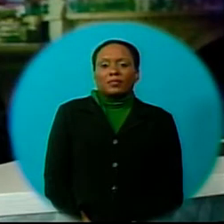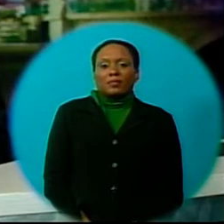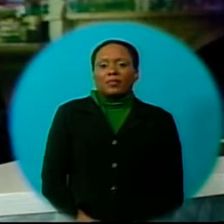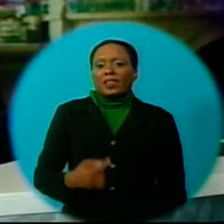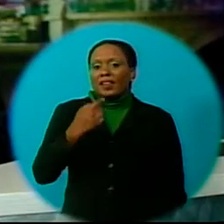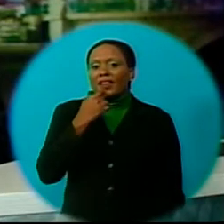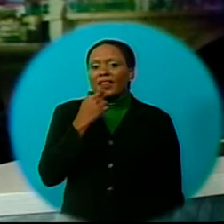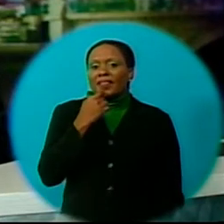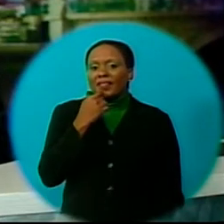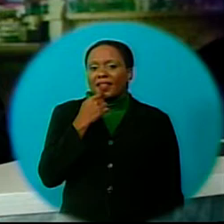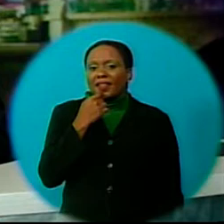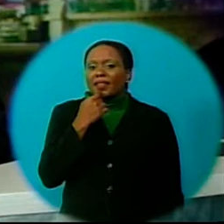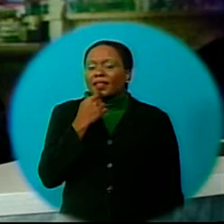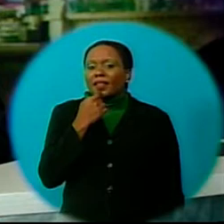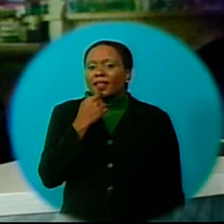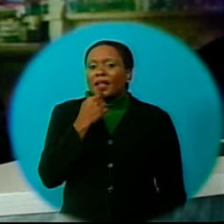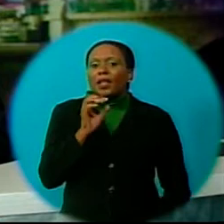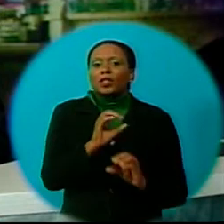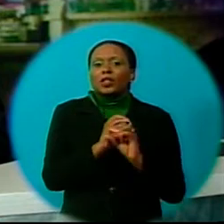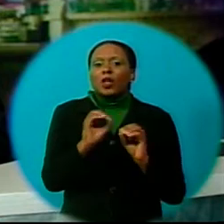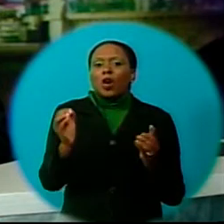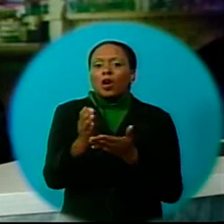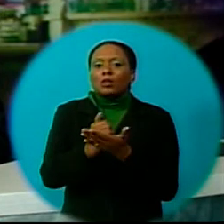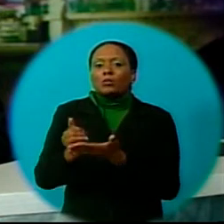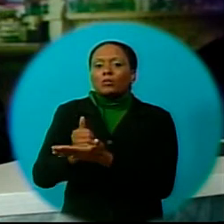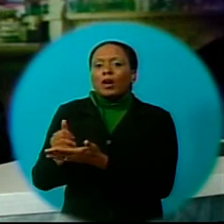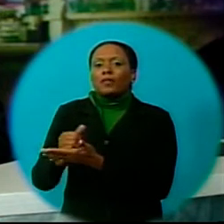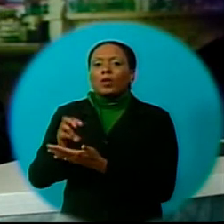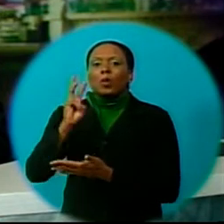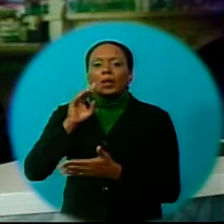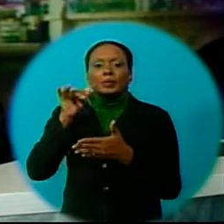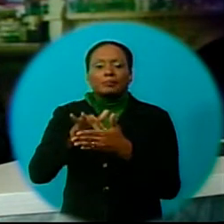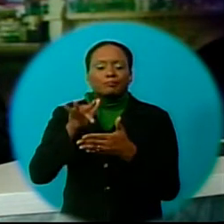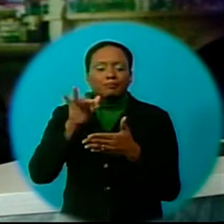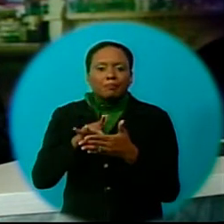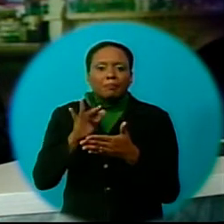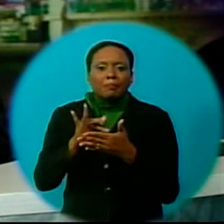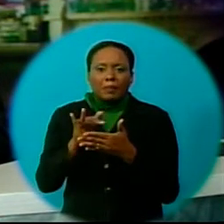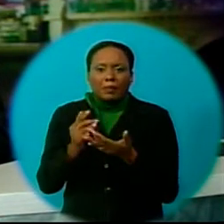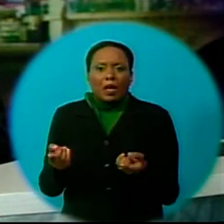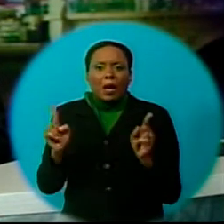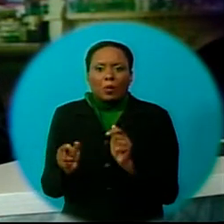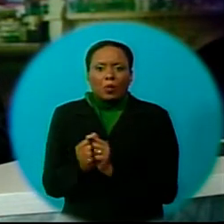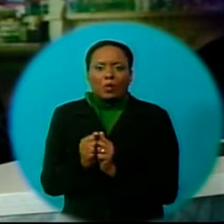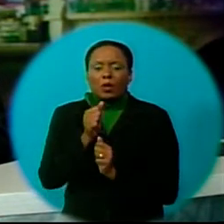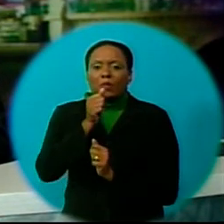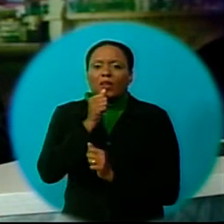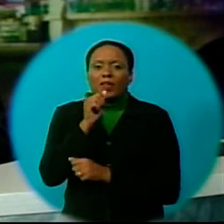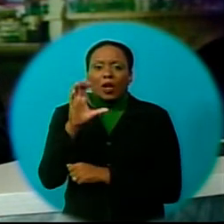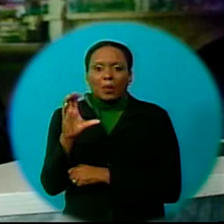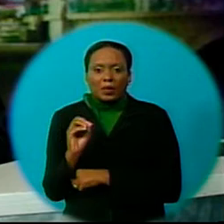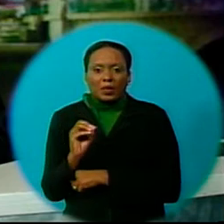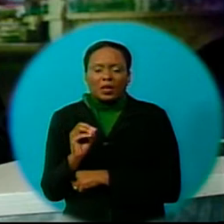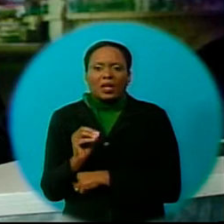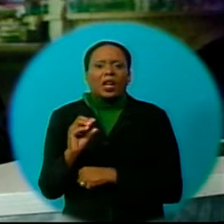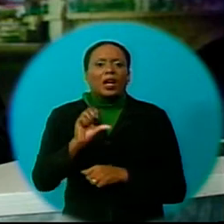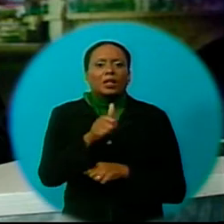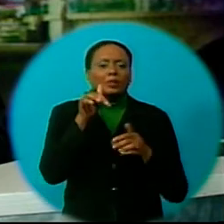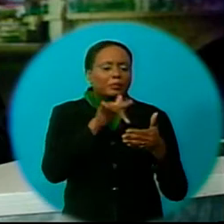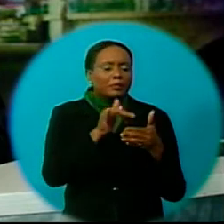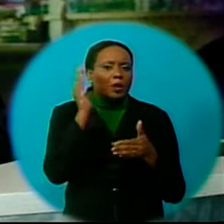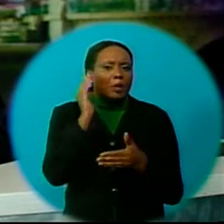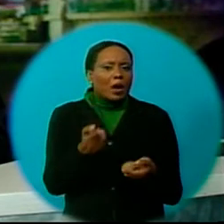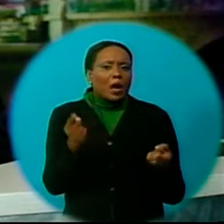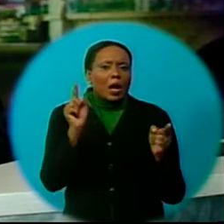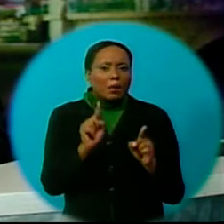According to Dr. Estwick, a non-revenue water study was conducted by a private company and another will be undertaken by a